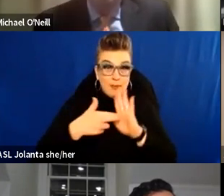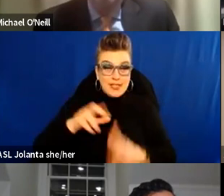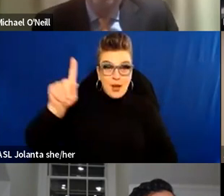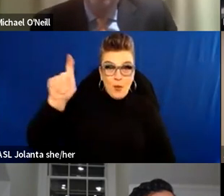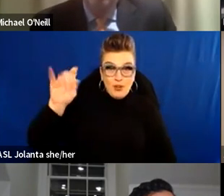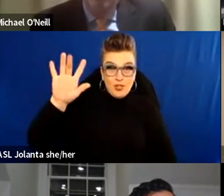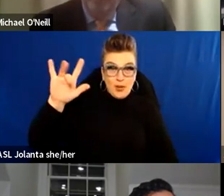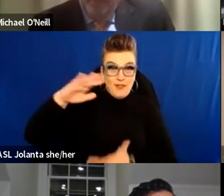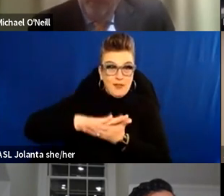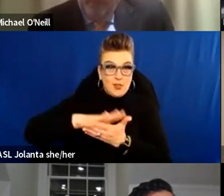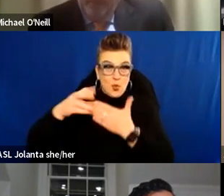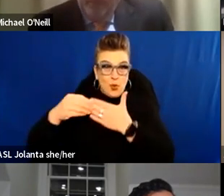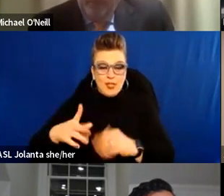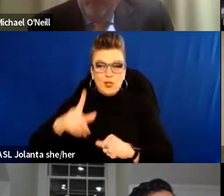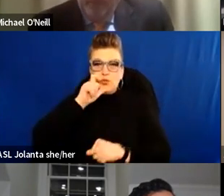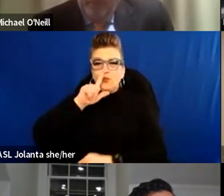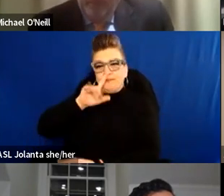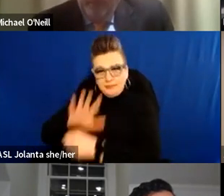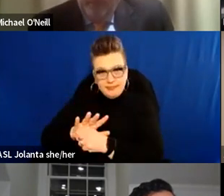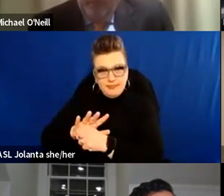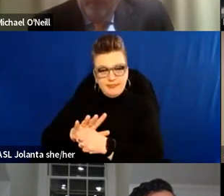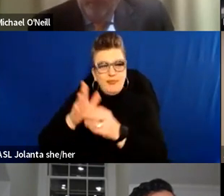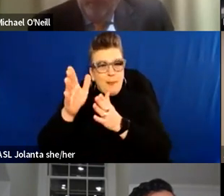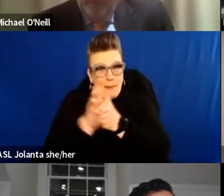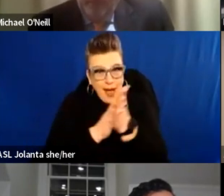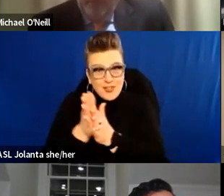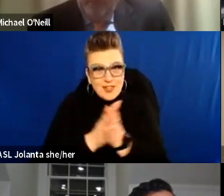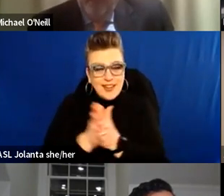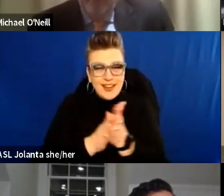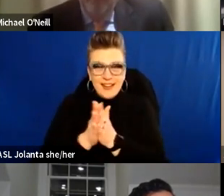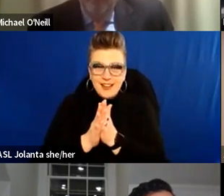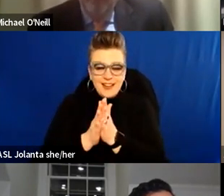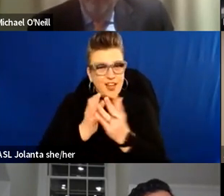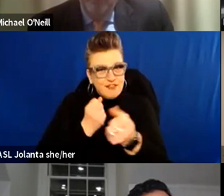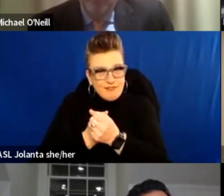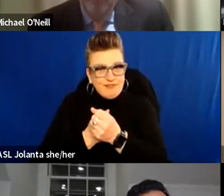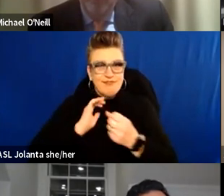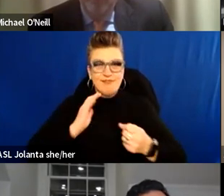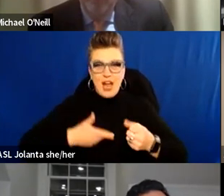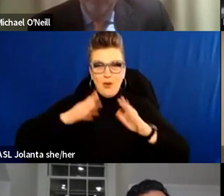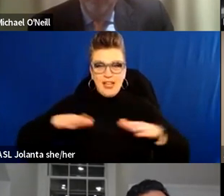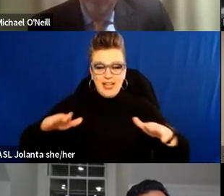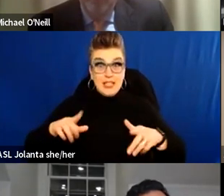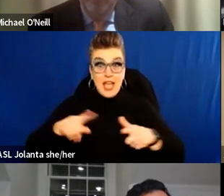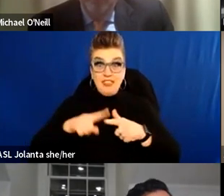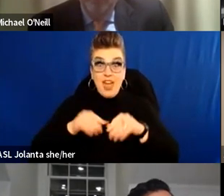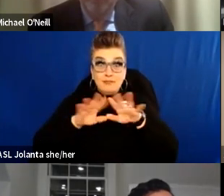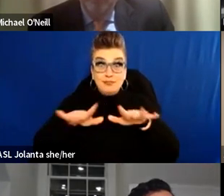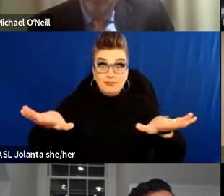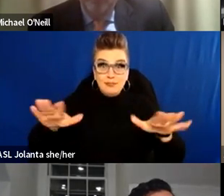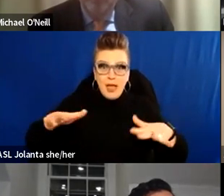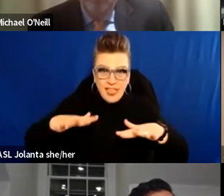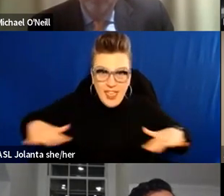are committed and passionate about our kids and they then represent their entire faculties and staff who